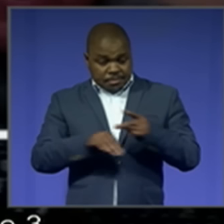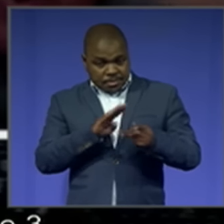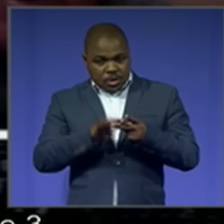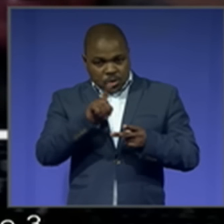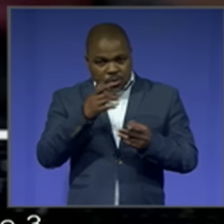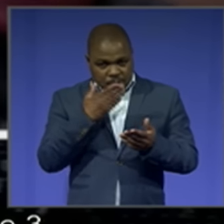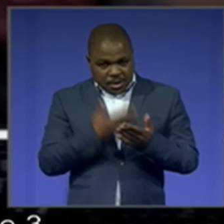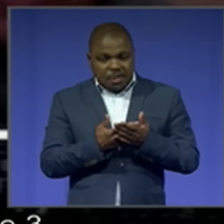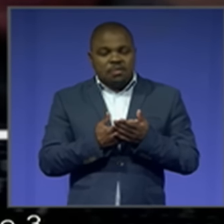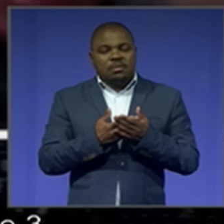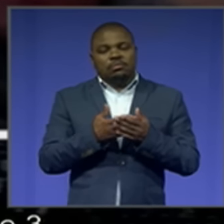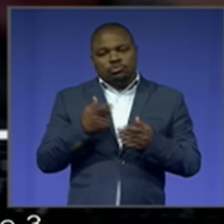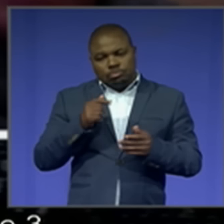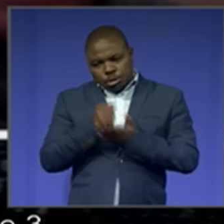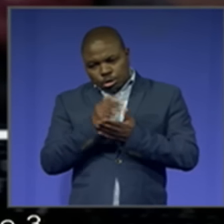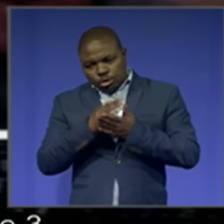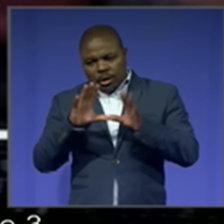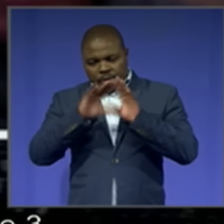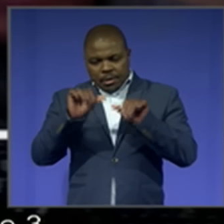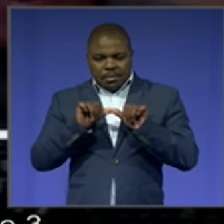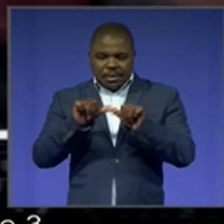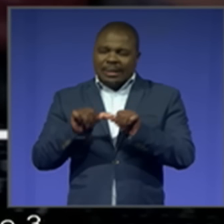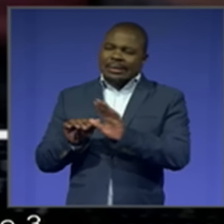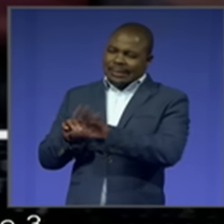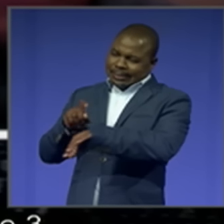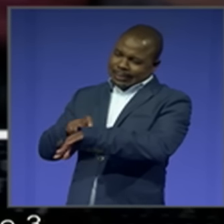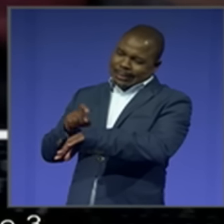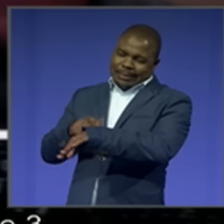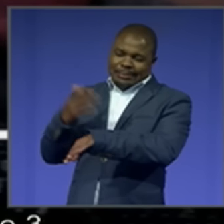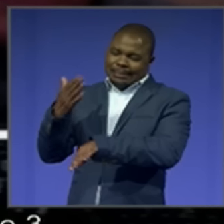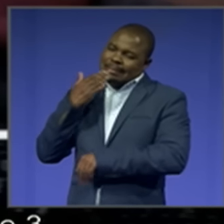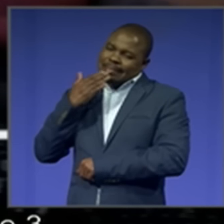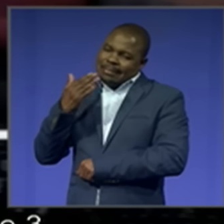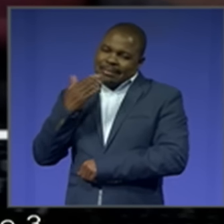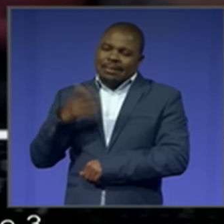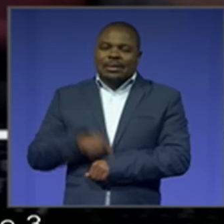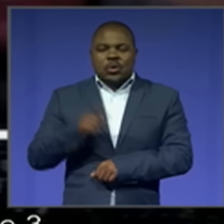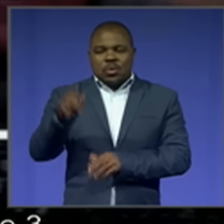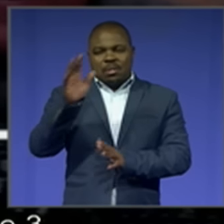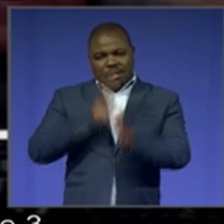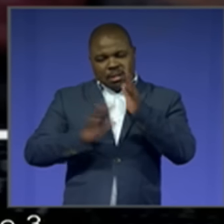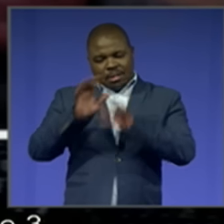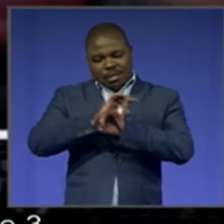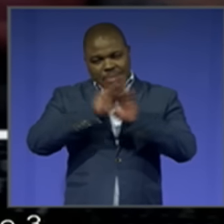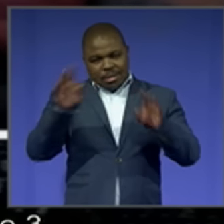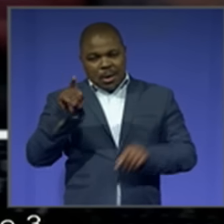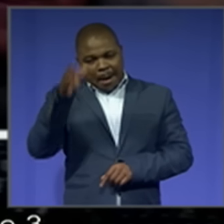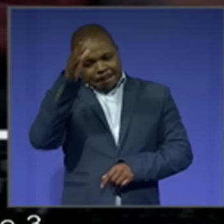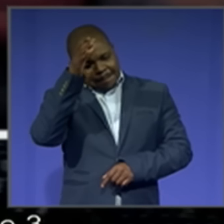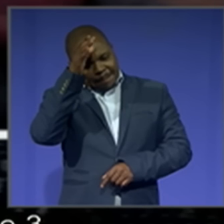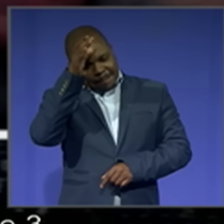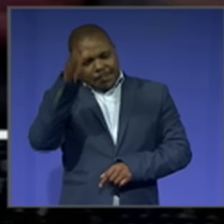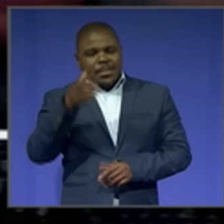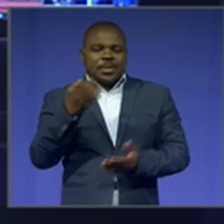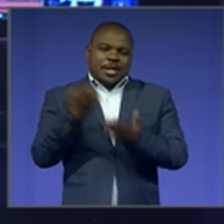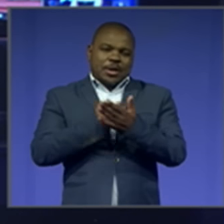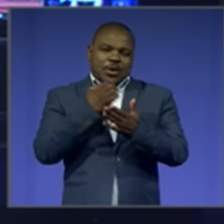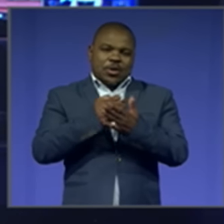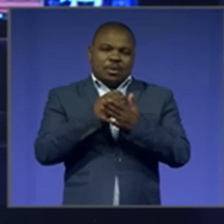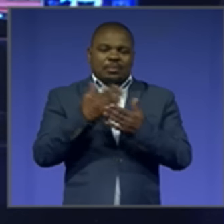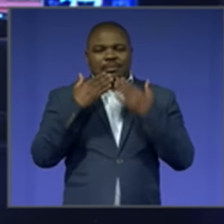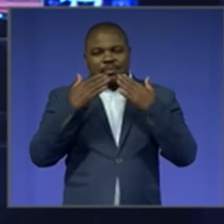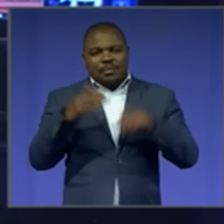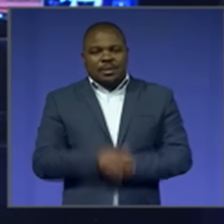hore re leboha haholo Ntate Mohapi ka lebaka la nako, re leboha haholo ha o buisane le rona, yena ke setsibi ditabeng tsena sa moruo